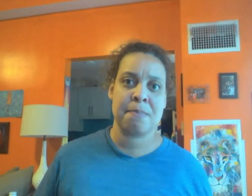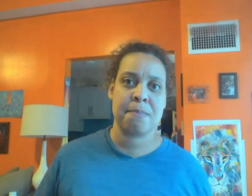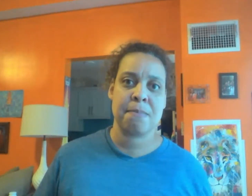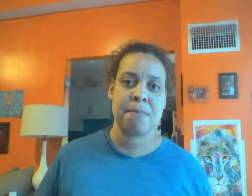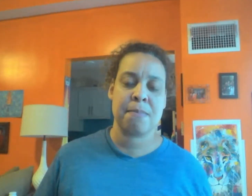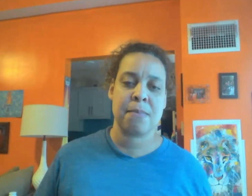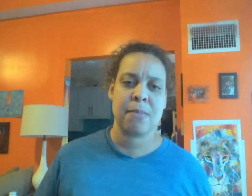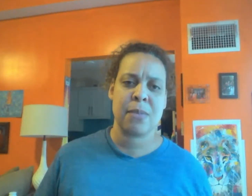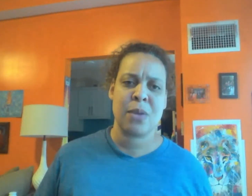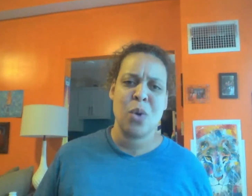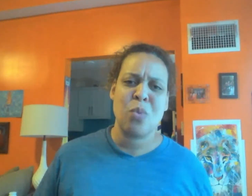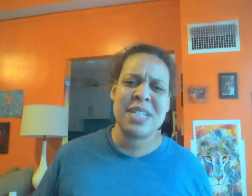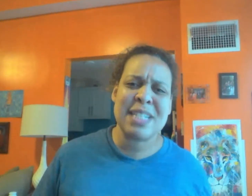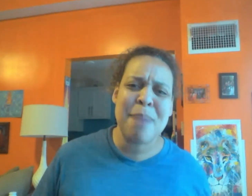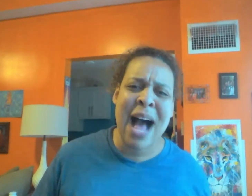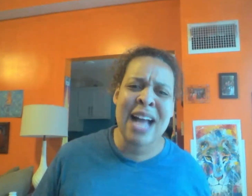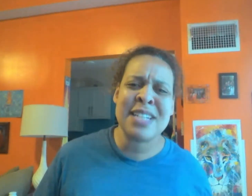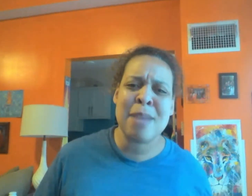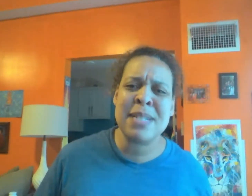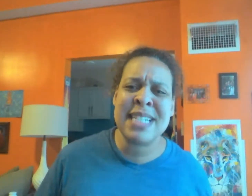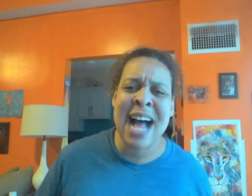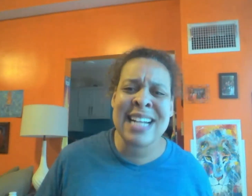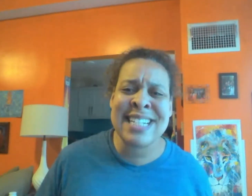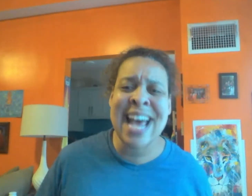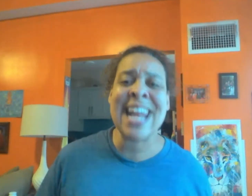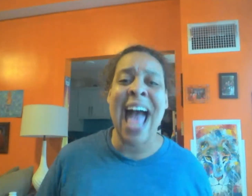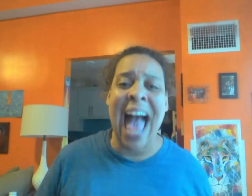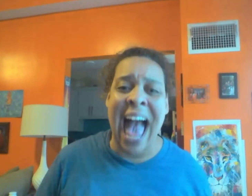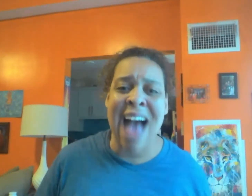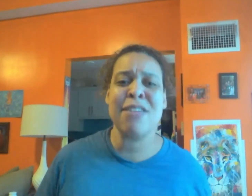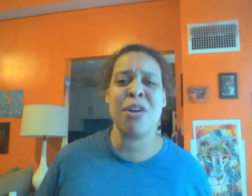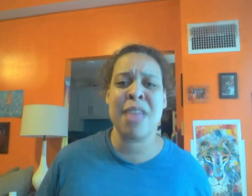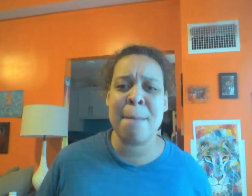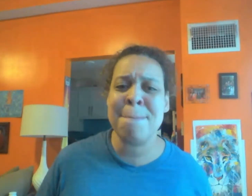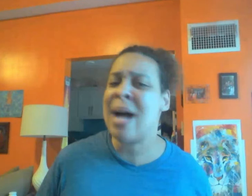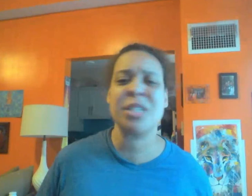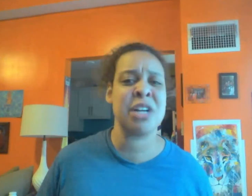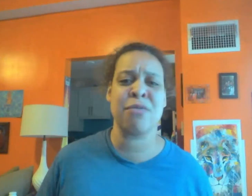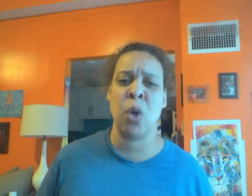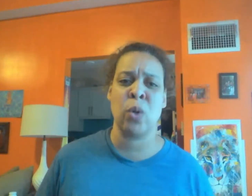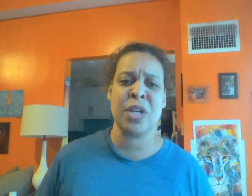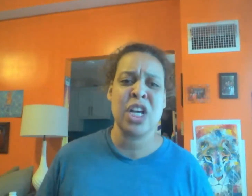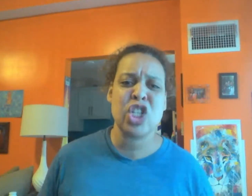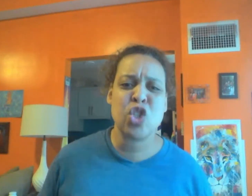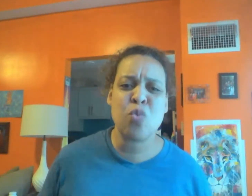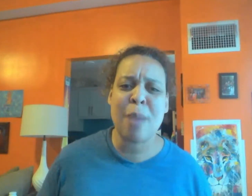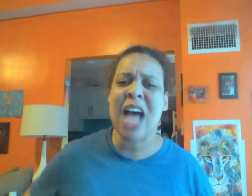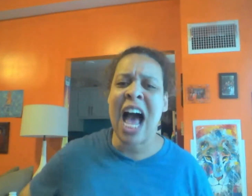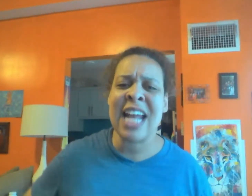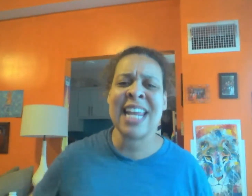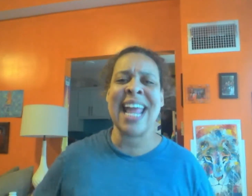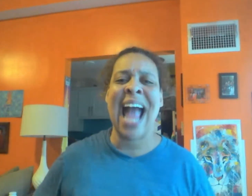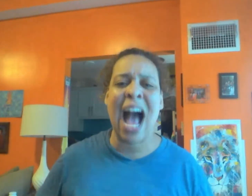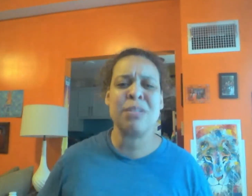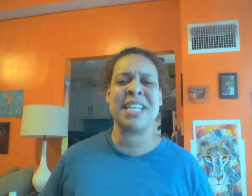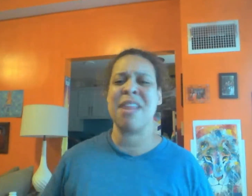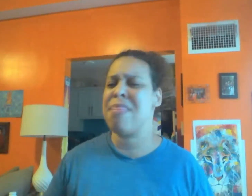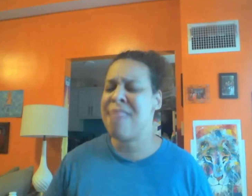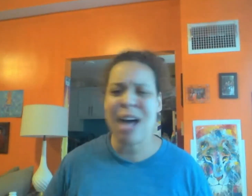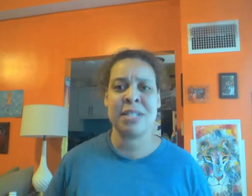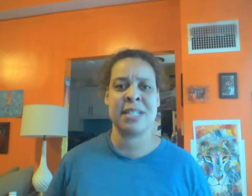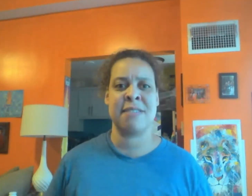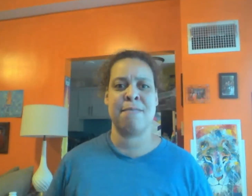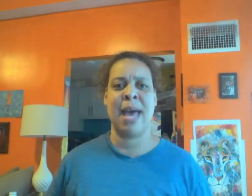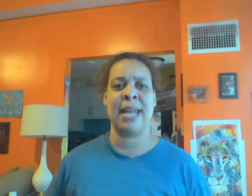mutilated, which has piled up a debt heavier than a mountain of gold, swept